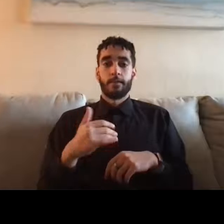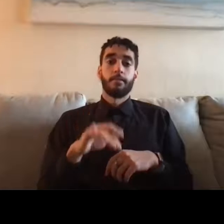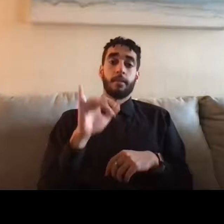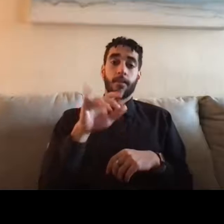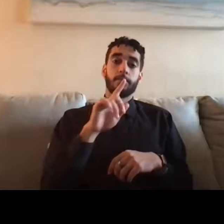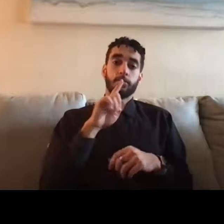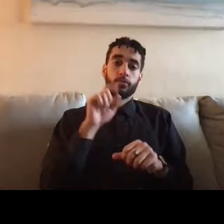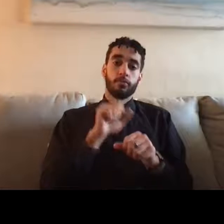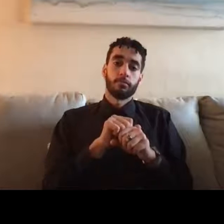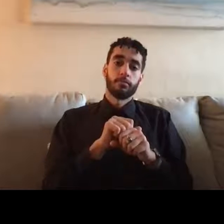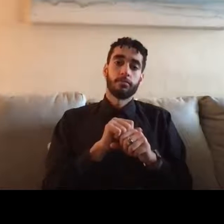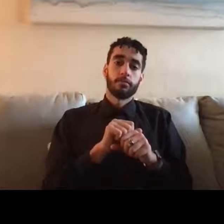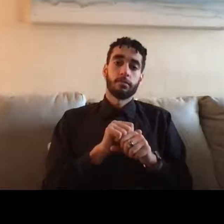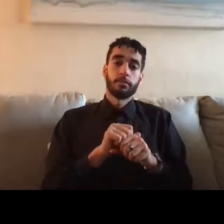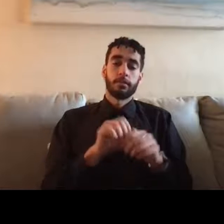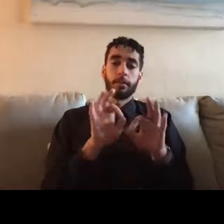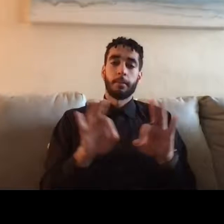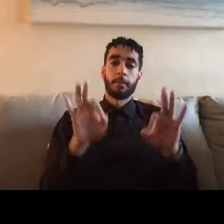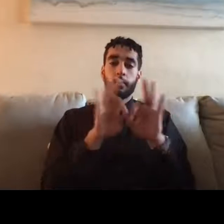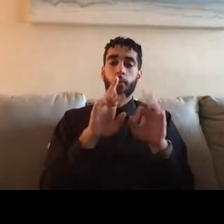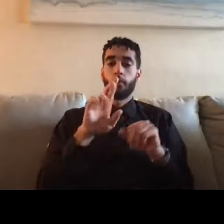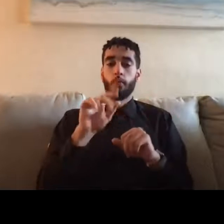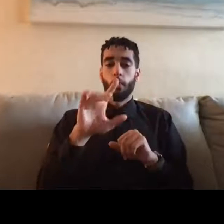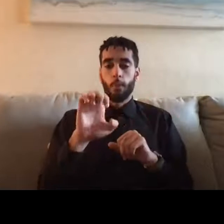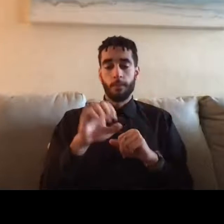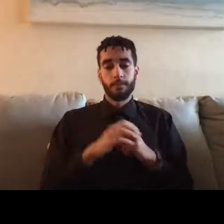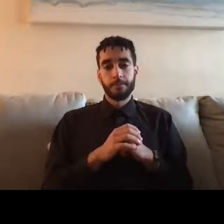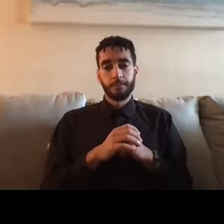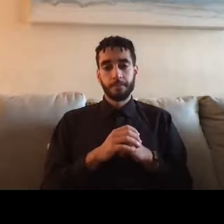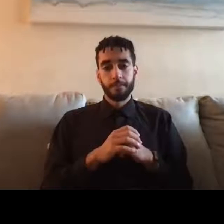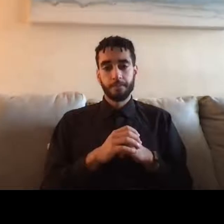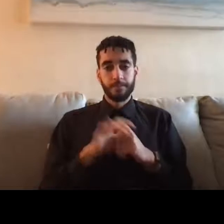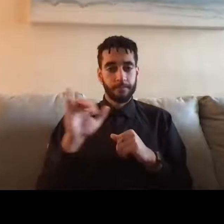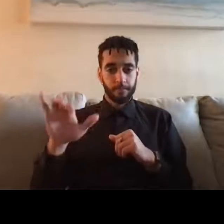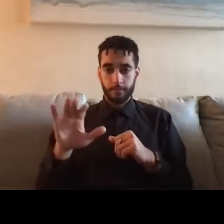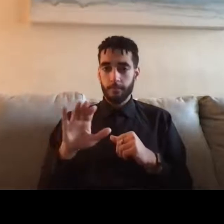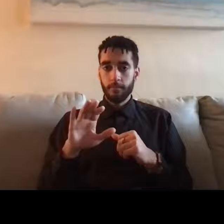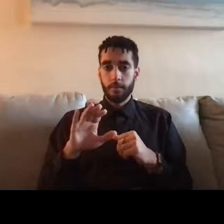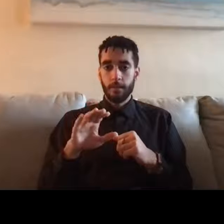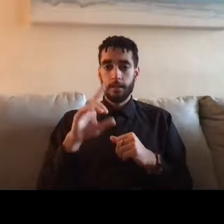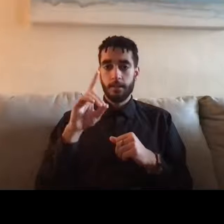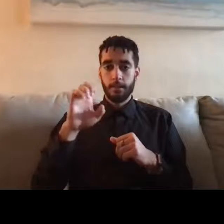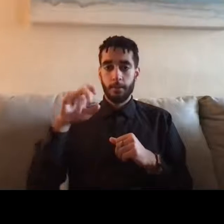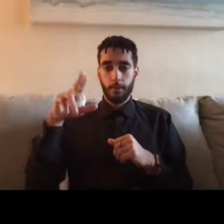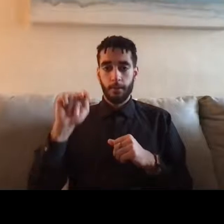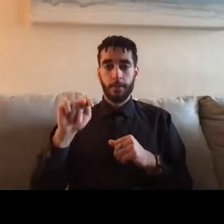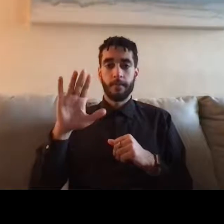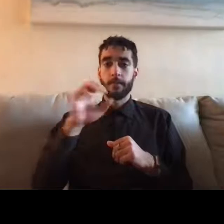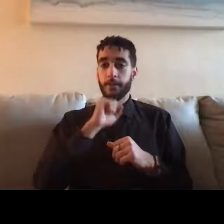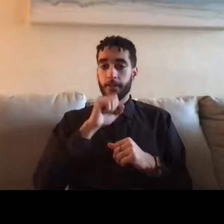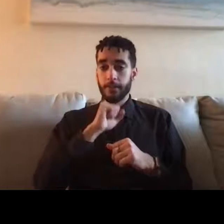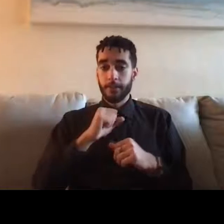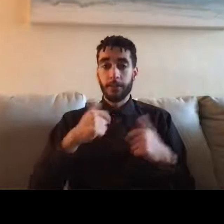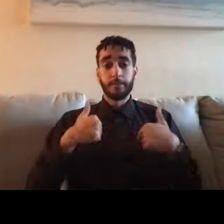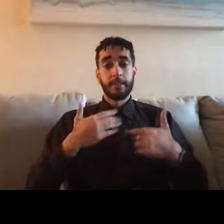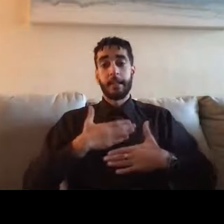our effort is at Cal HHS, and certainly Susan's effort at the Department of Aging. So with that, I'm going to stop. Happy to take a